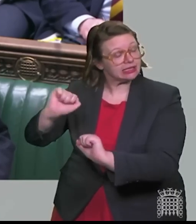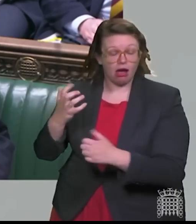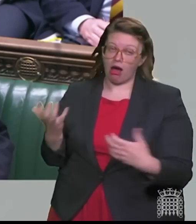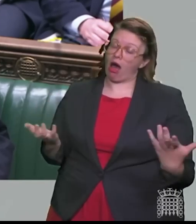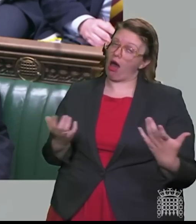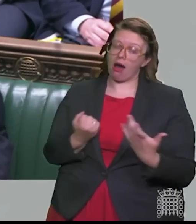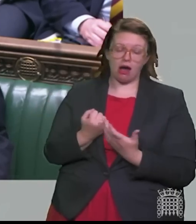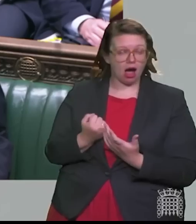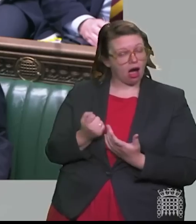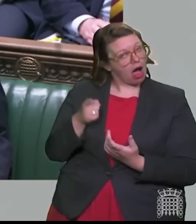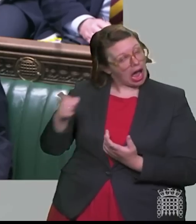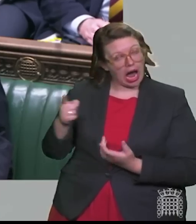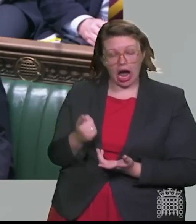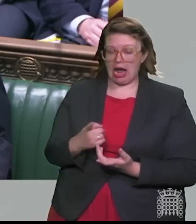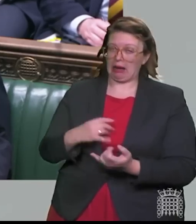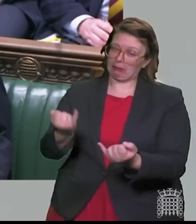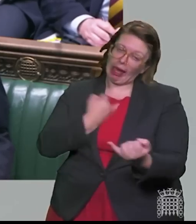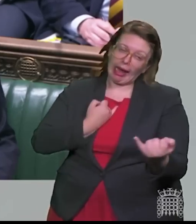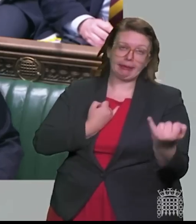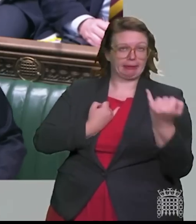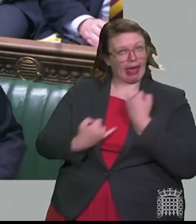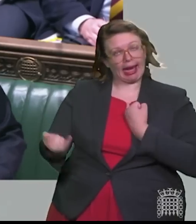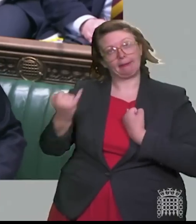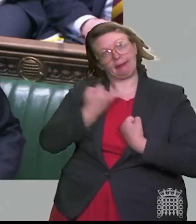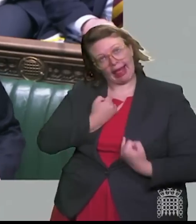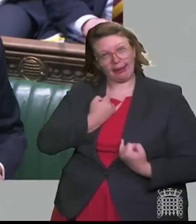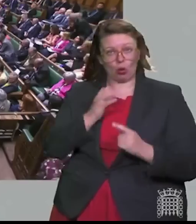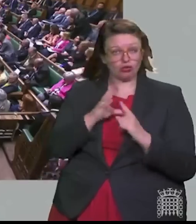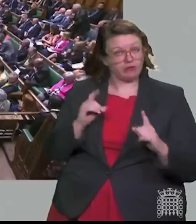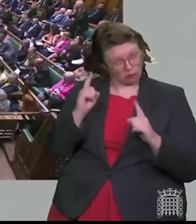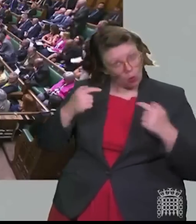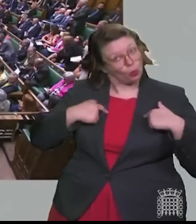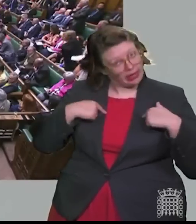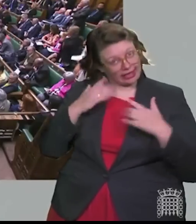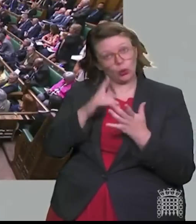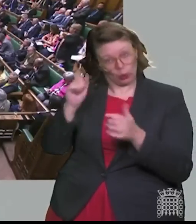After years of neglect, it's the Conservatives that are delivering for Teesside.